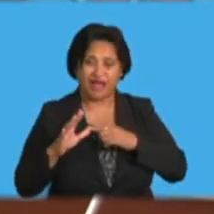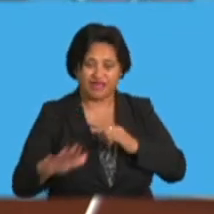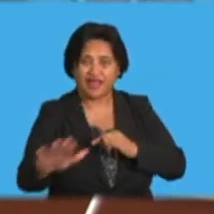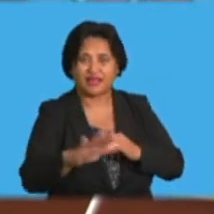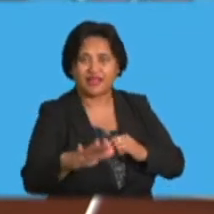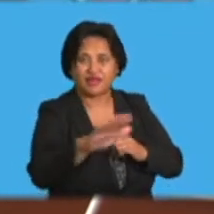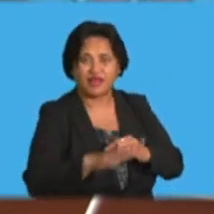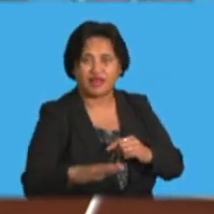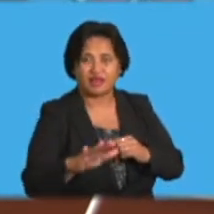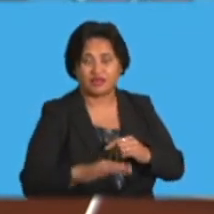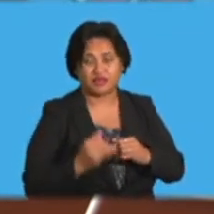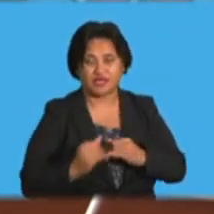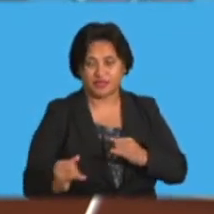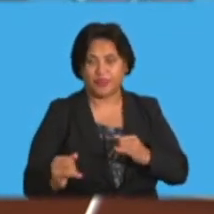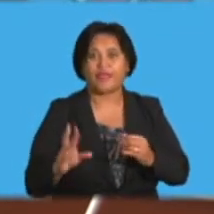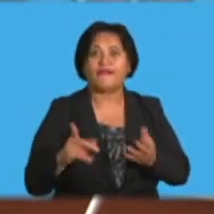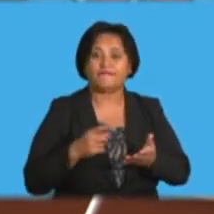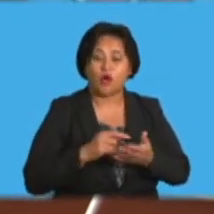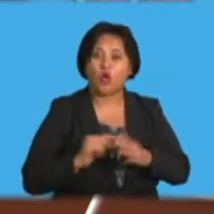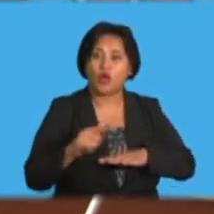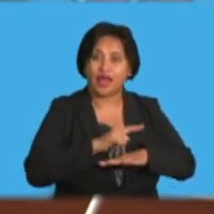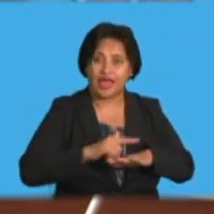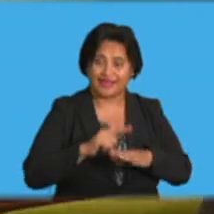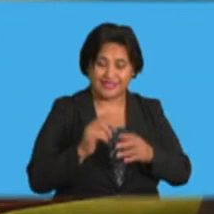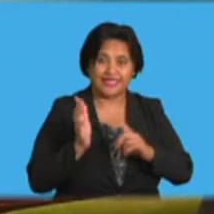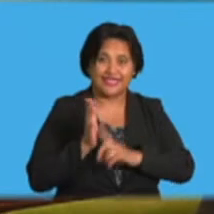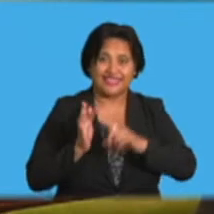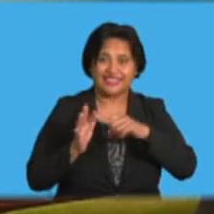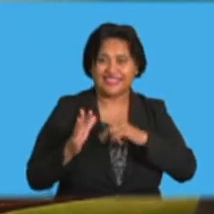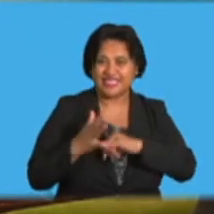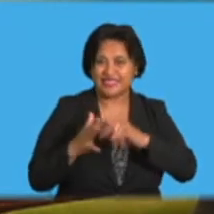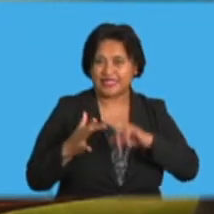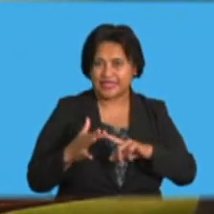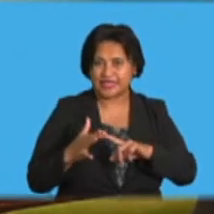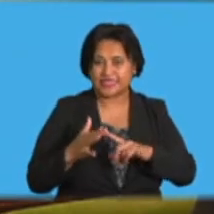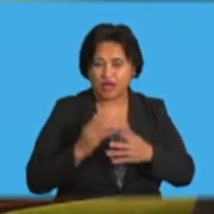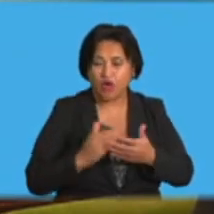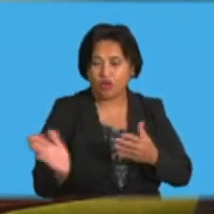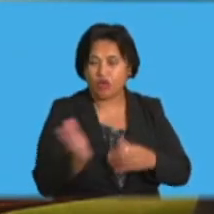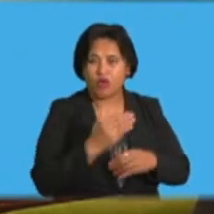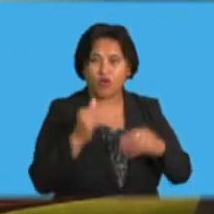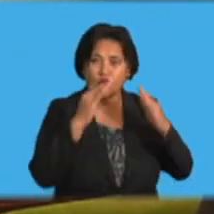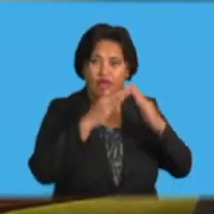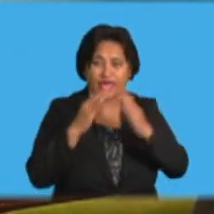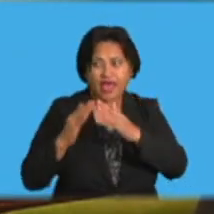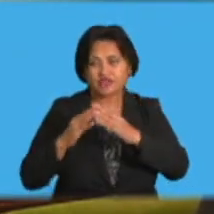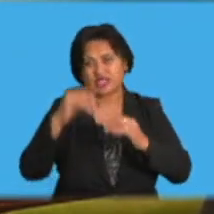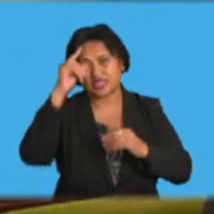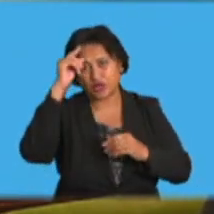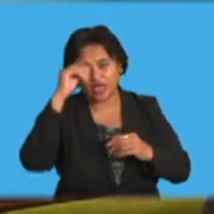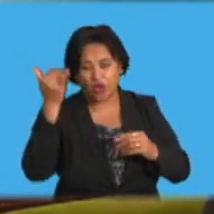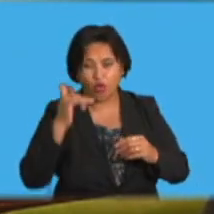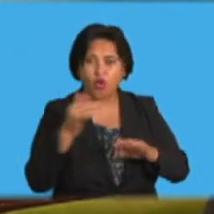it. Leaseholders care, Madam Speaker. Madam Speaker, for leaseholders care, all households leasing itauke or state